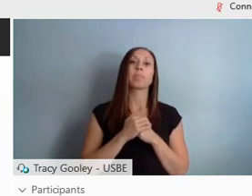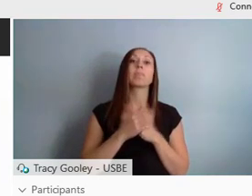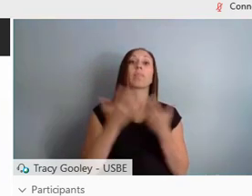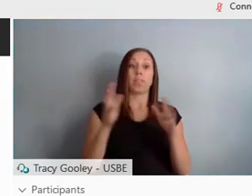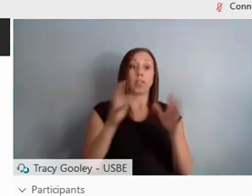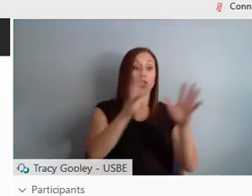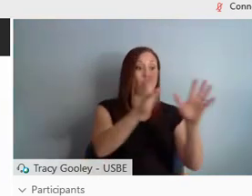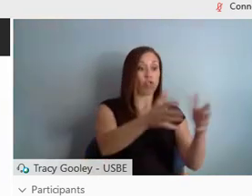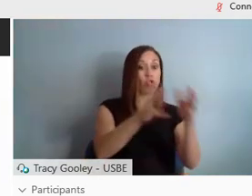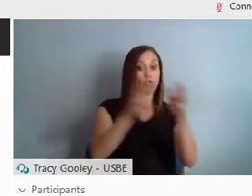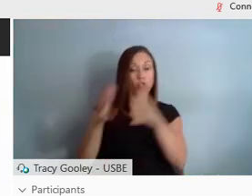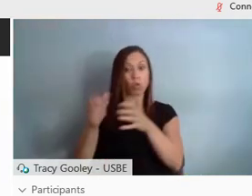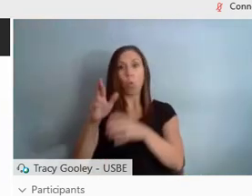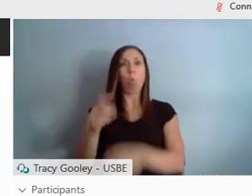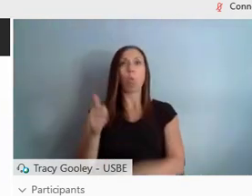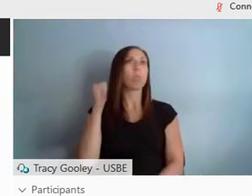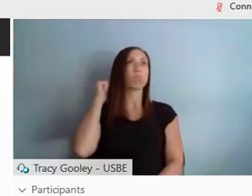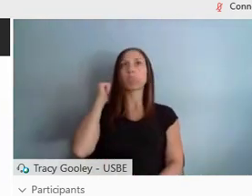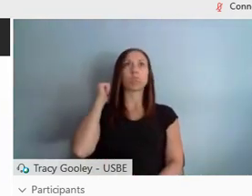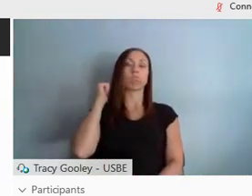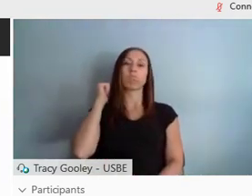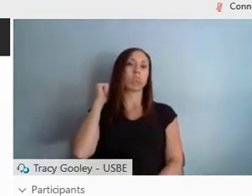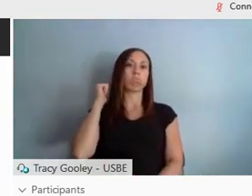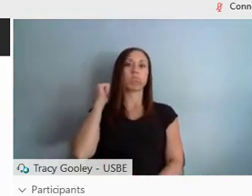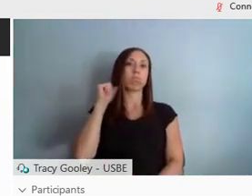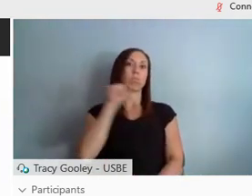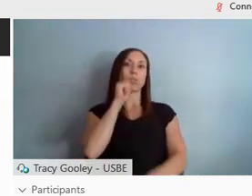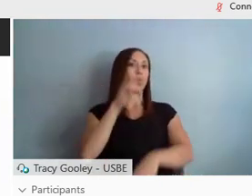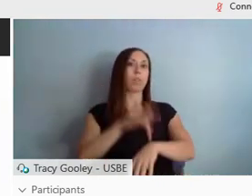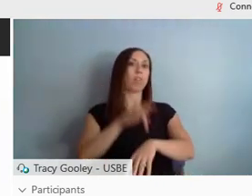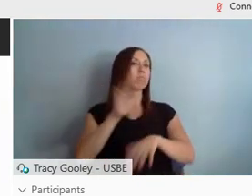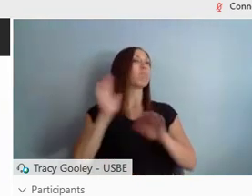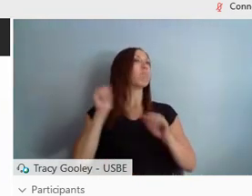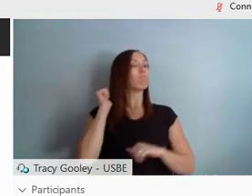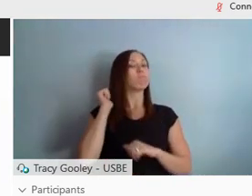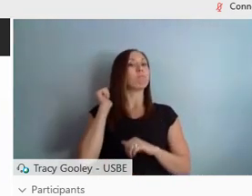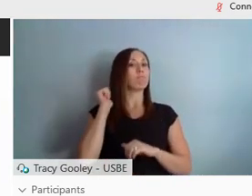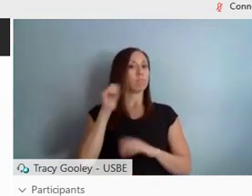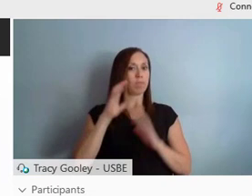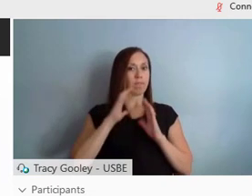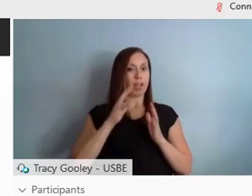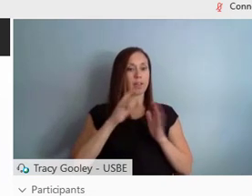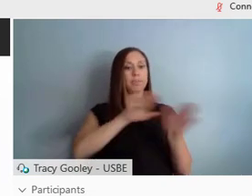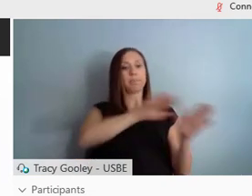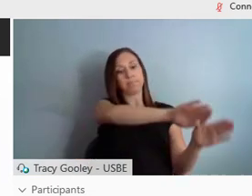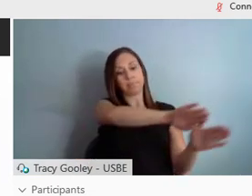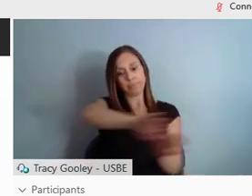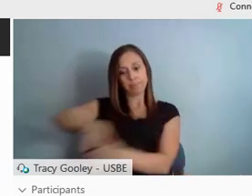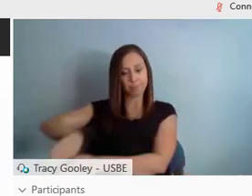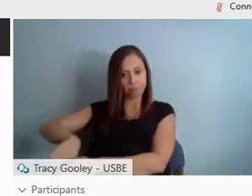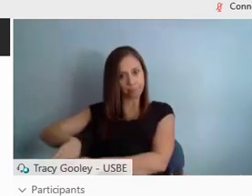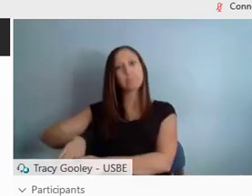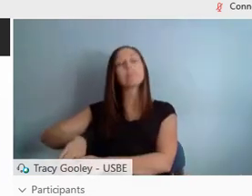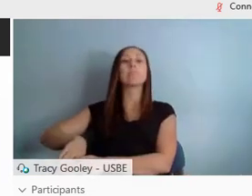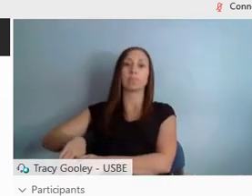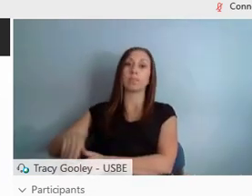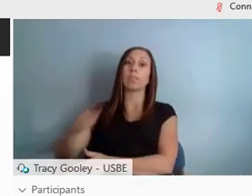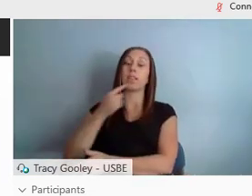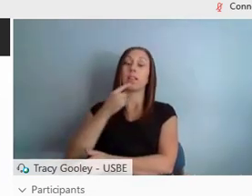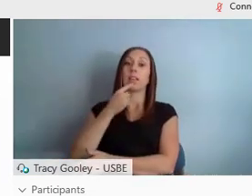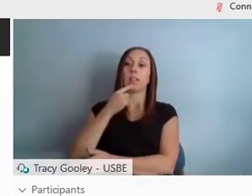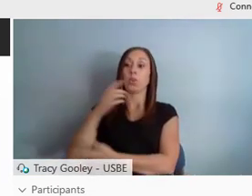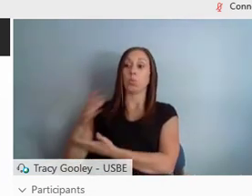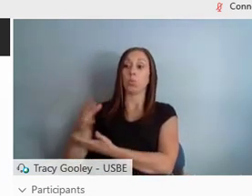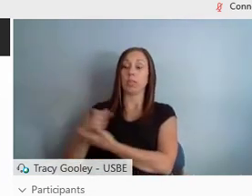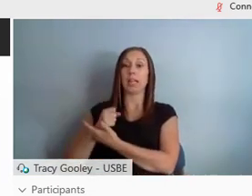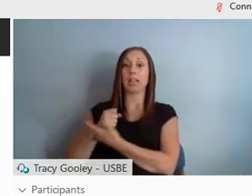Once they've sorted it or they've just refused not to even do the task, you'll clear the manipulatives, and then you're going